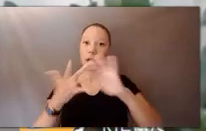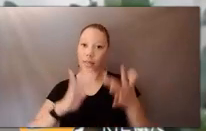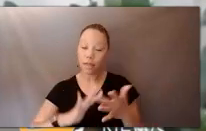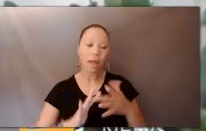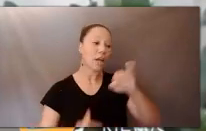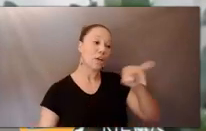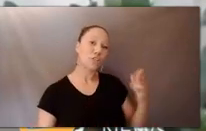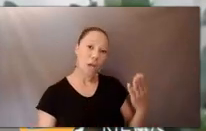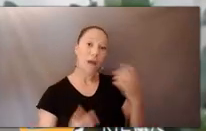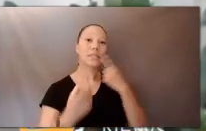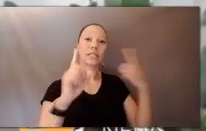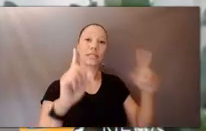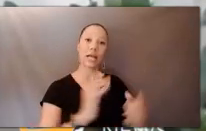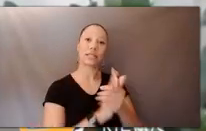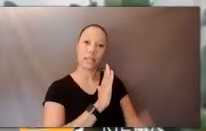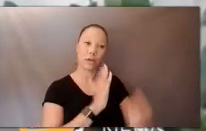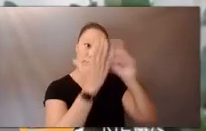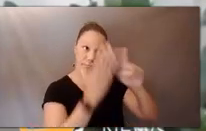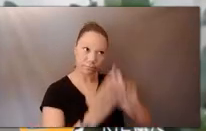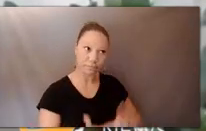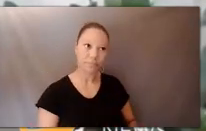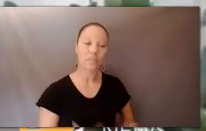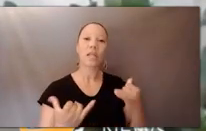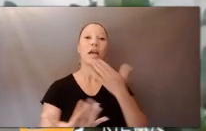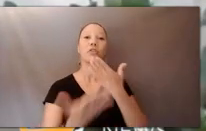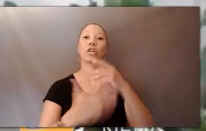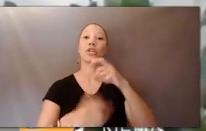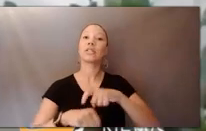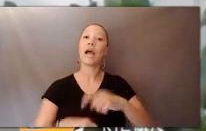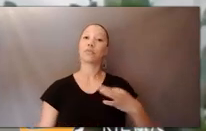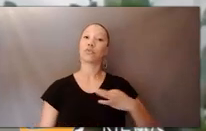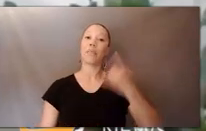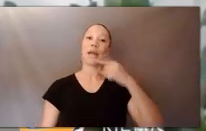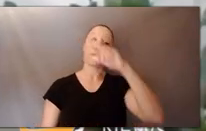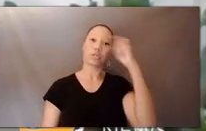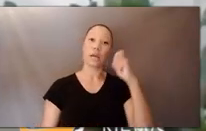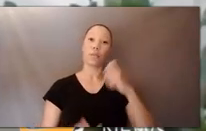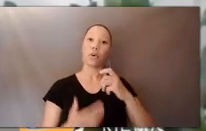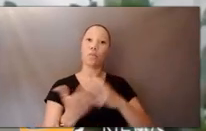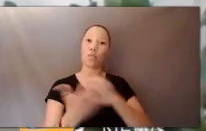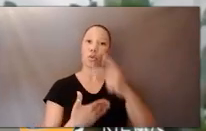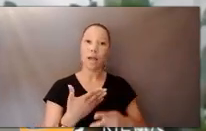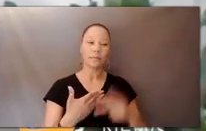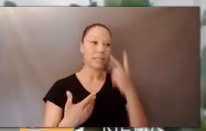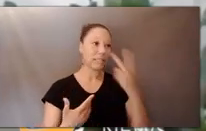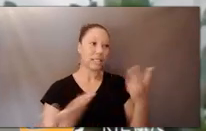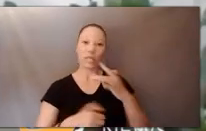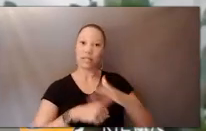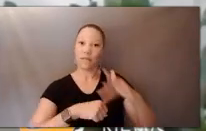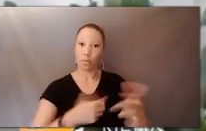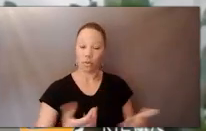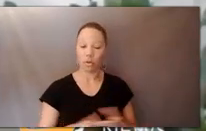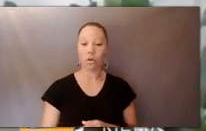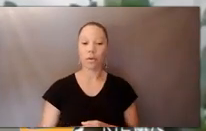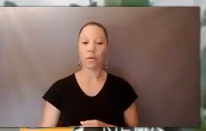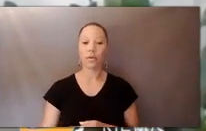skills. This is a great time. You can apply for summer programs online. See what's out there. Check